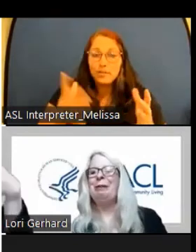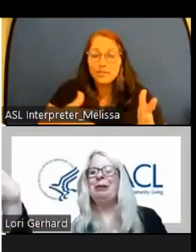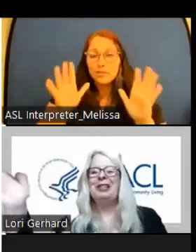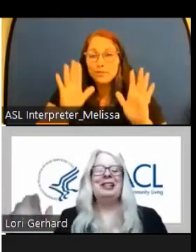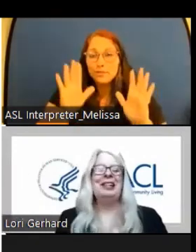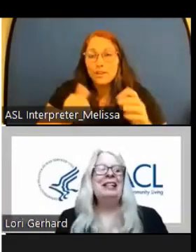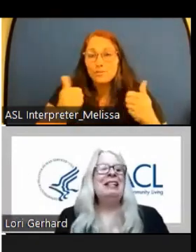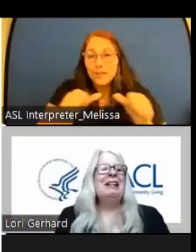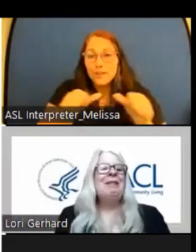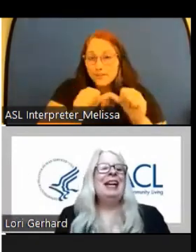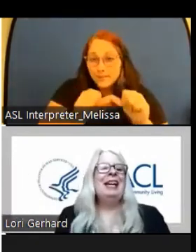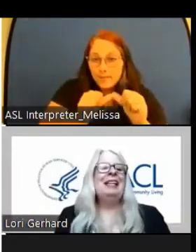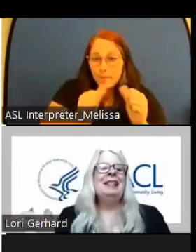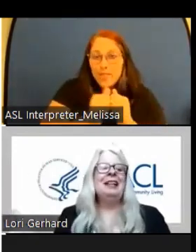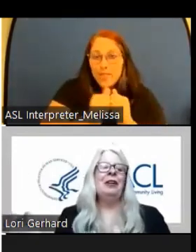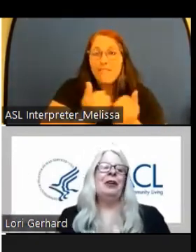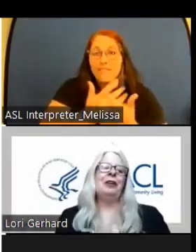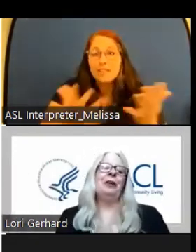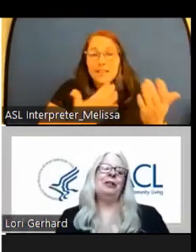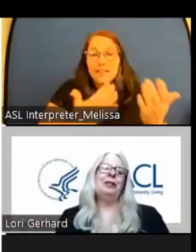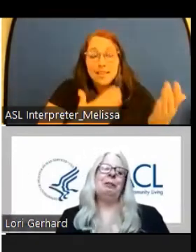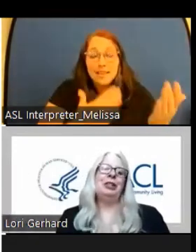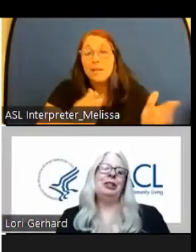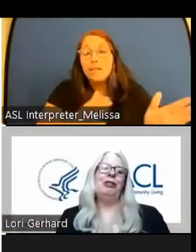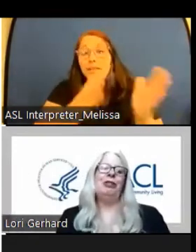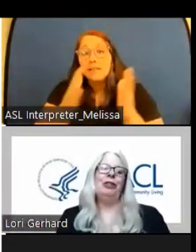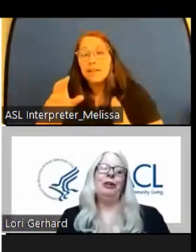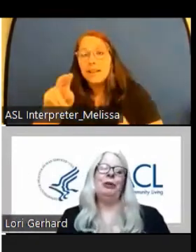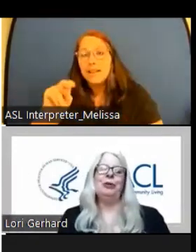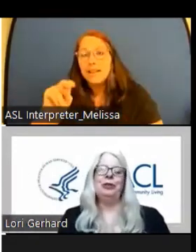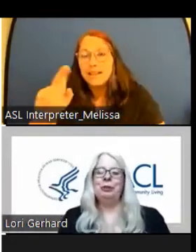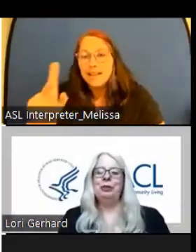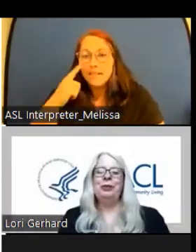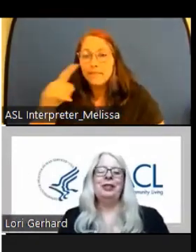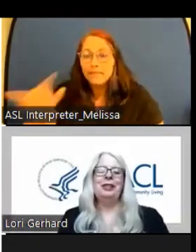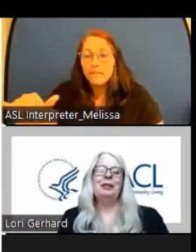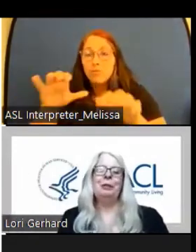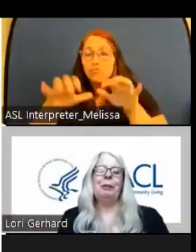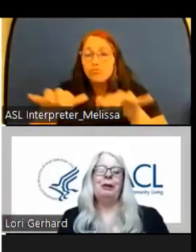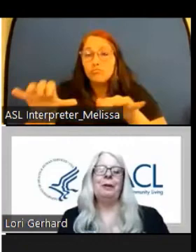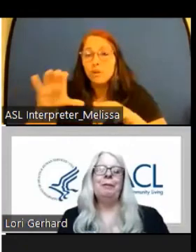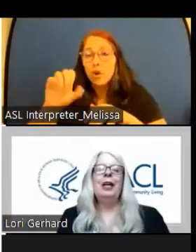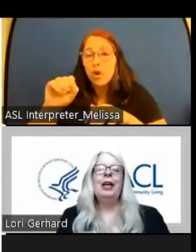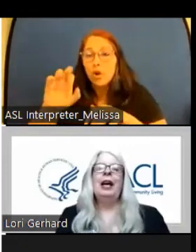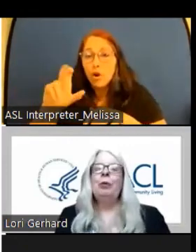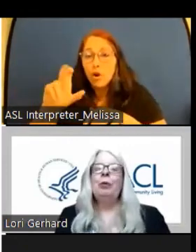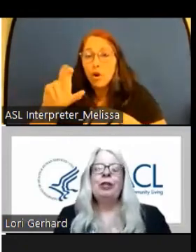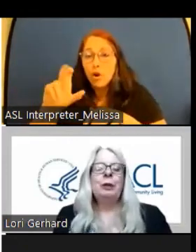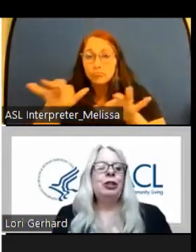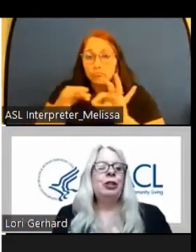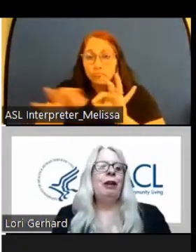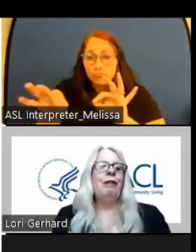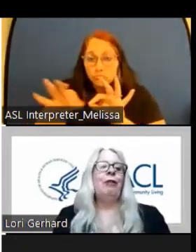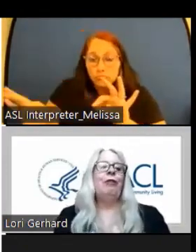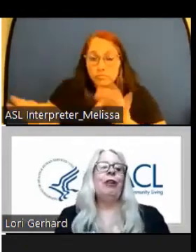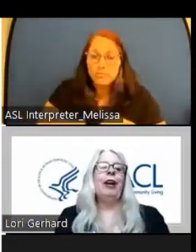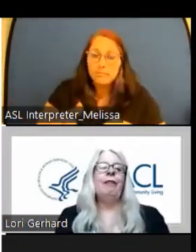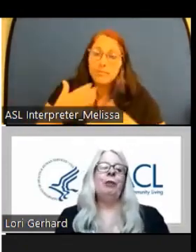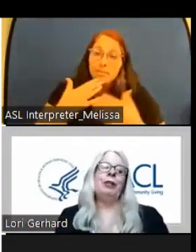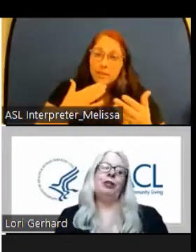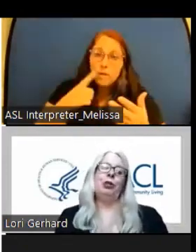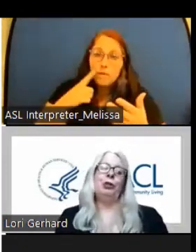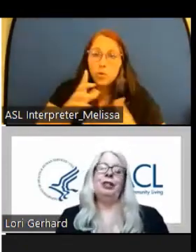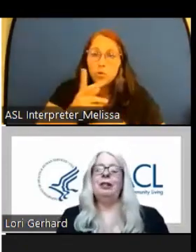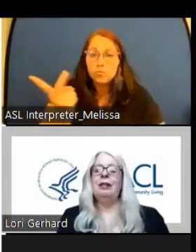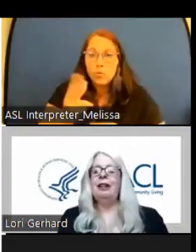Thank you, Melissa. And Nick, our CART specialist, for their roles in producing today's webinar. And we're especially grateful for